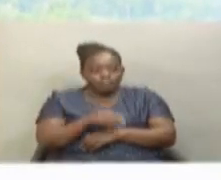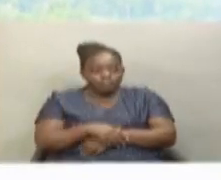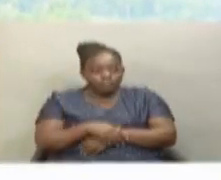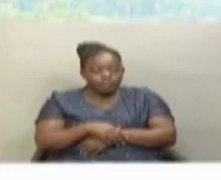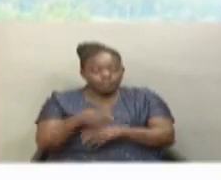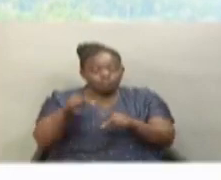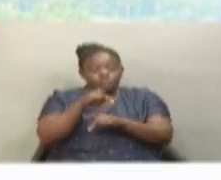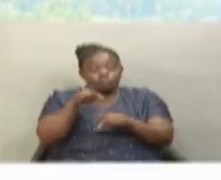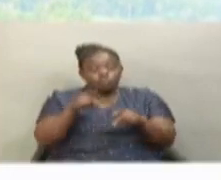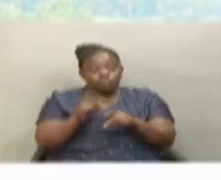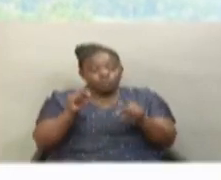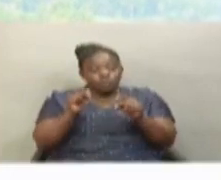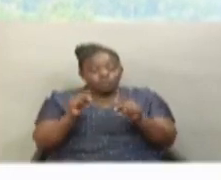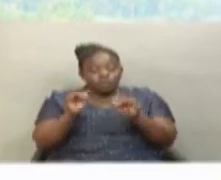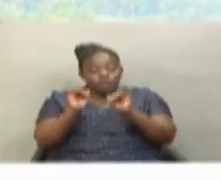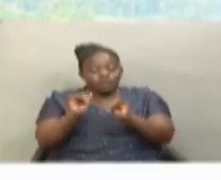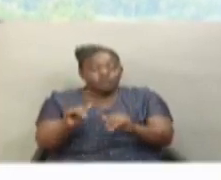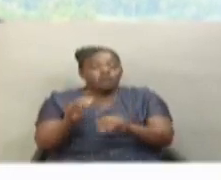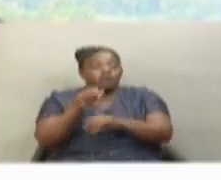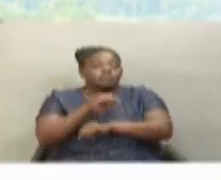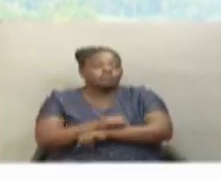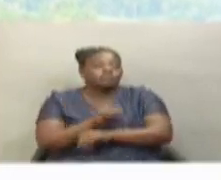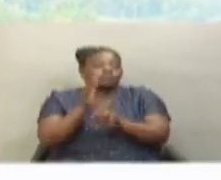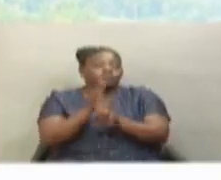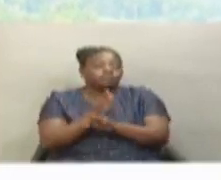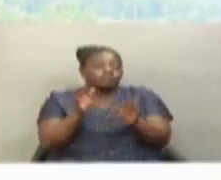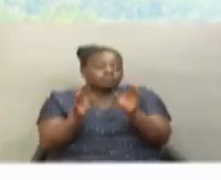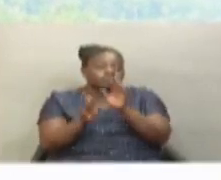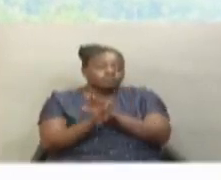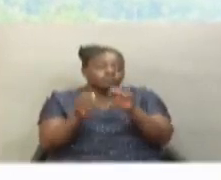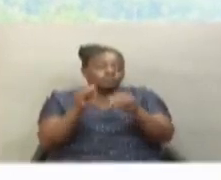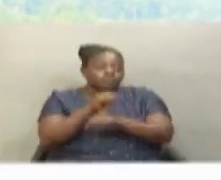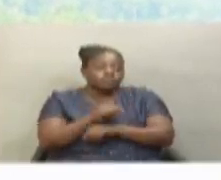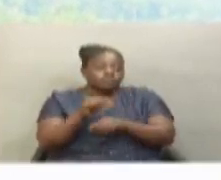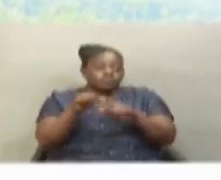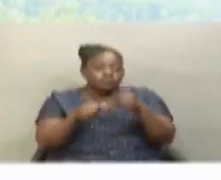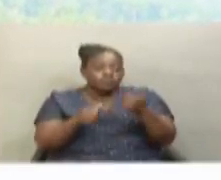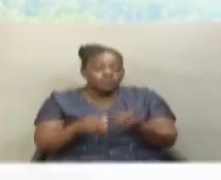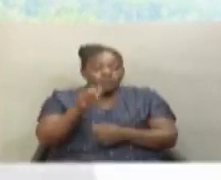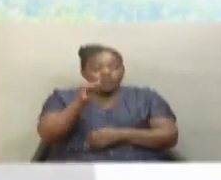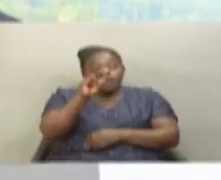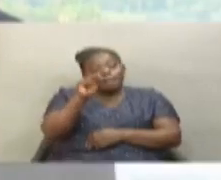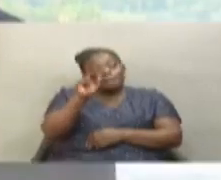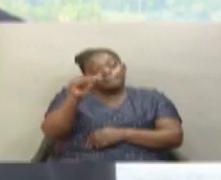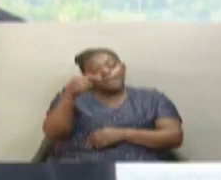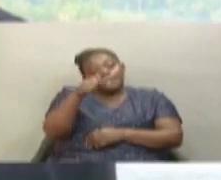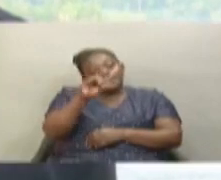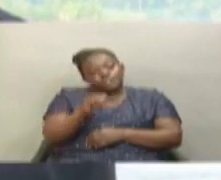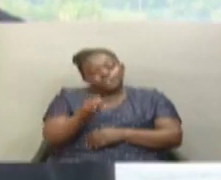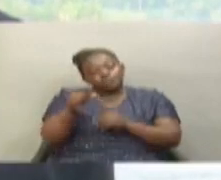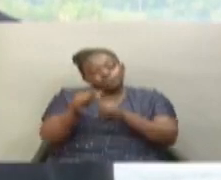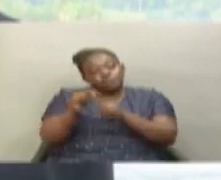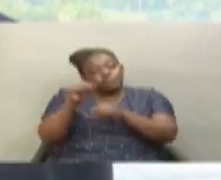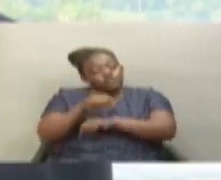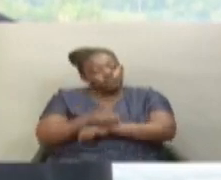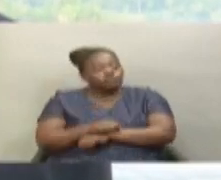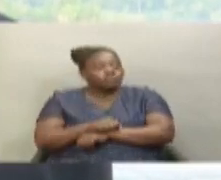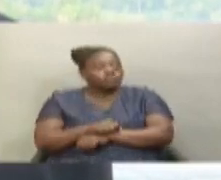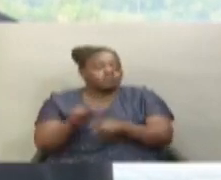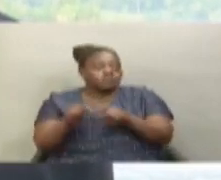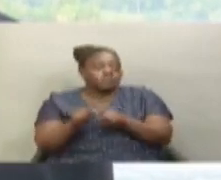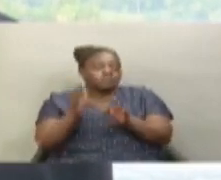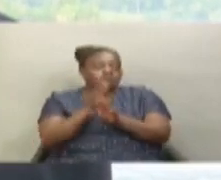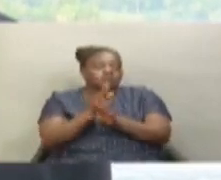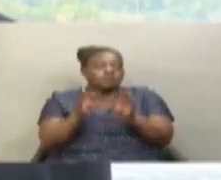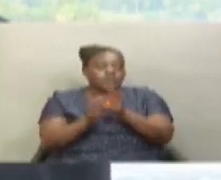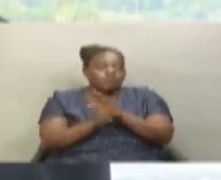project yaleesemu essomero ne bazimba essomero lye bayita Amagi Primary School bazeemu ne bazimbira